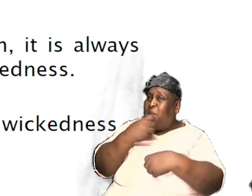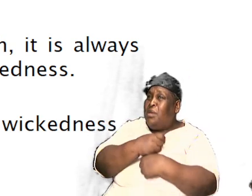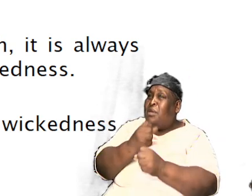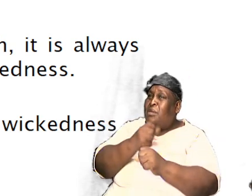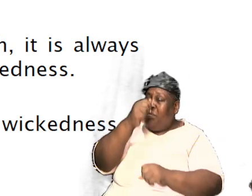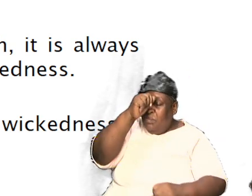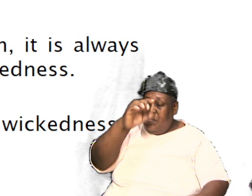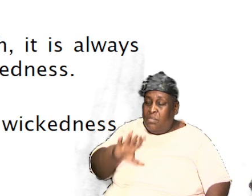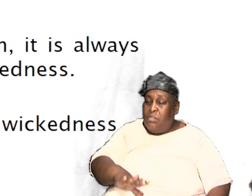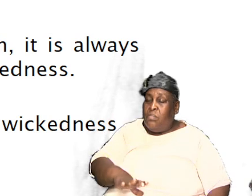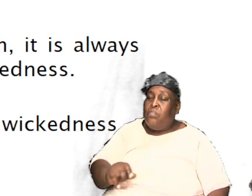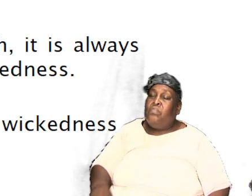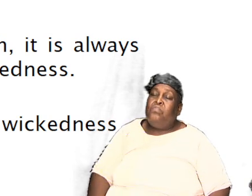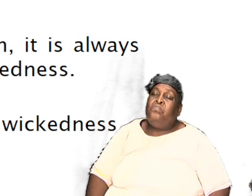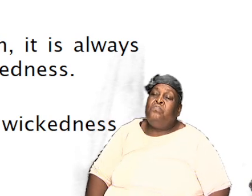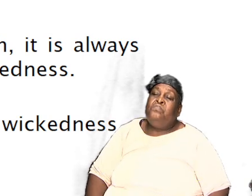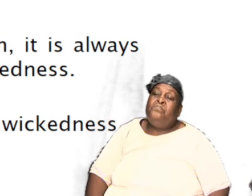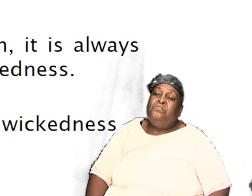man.